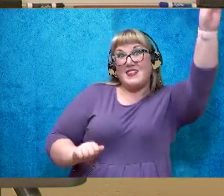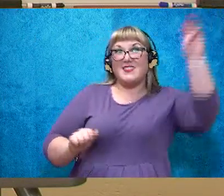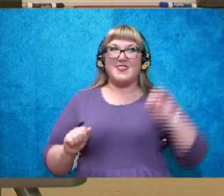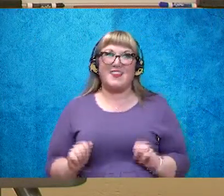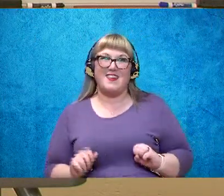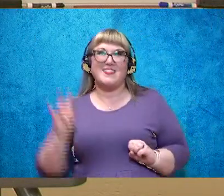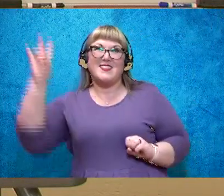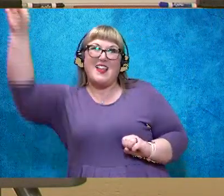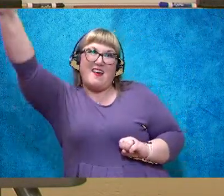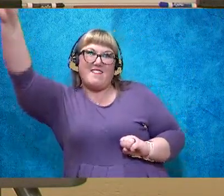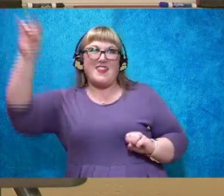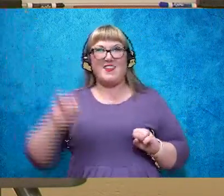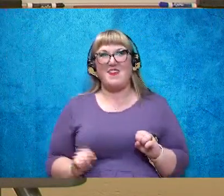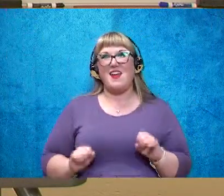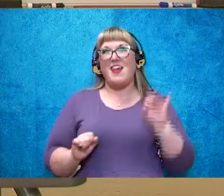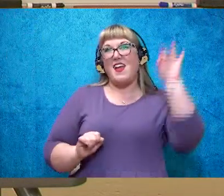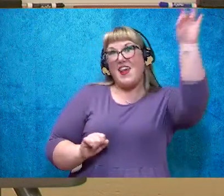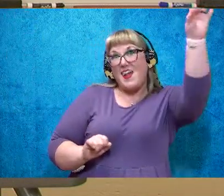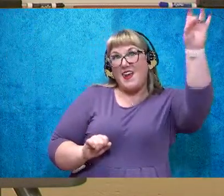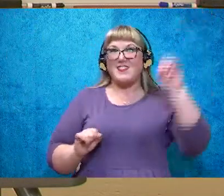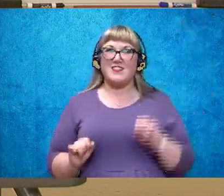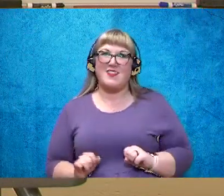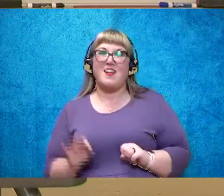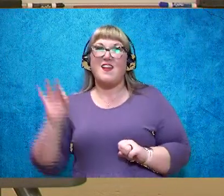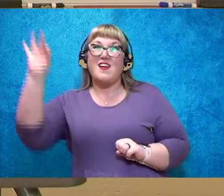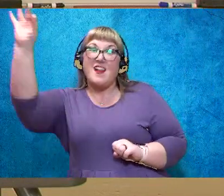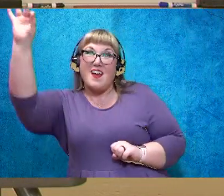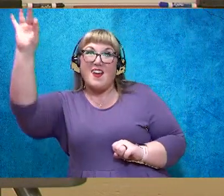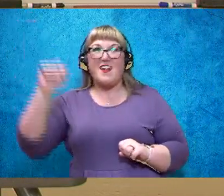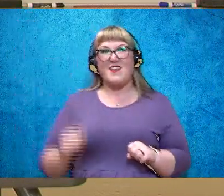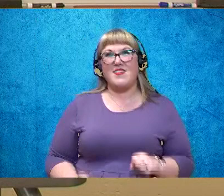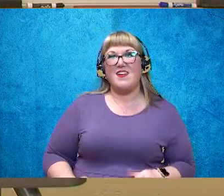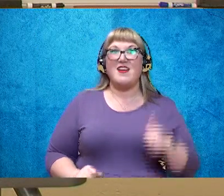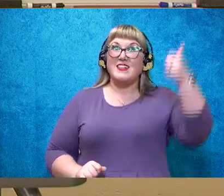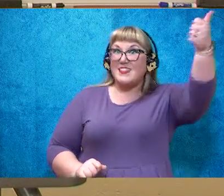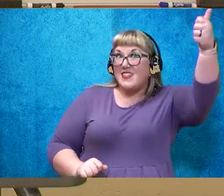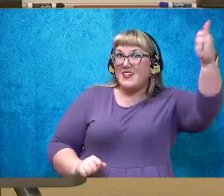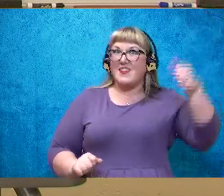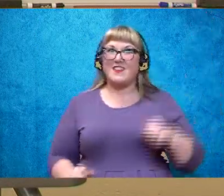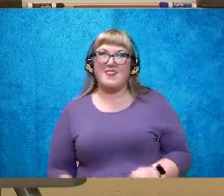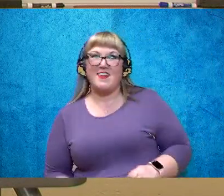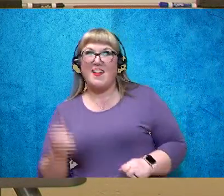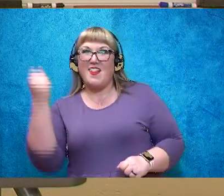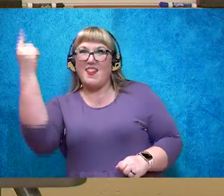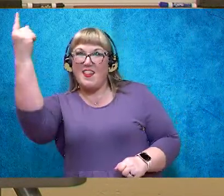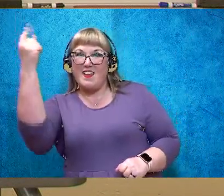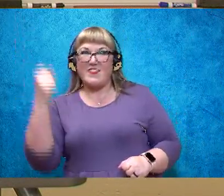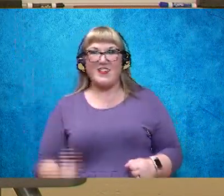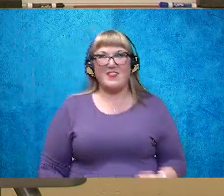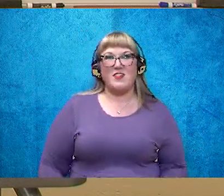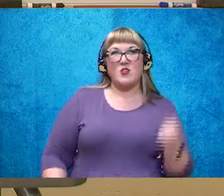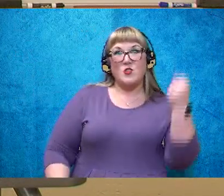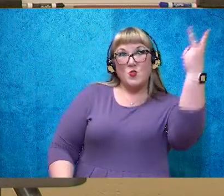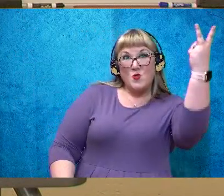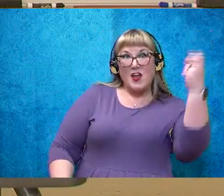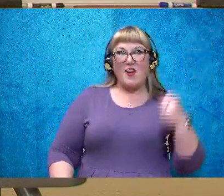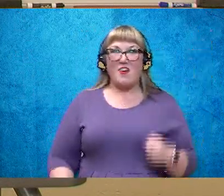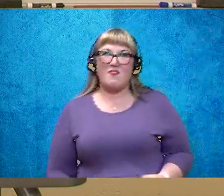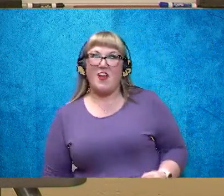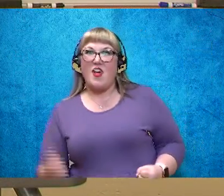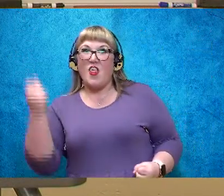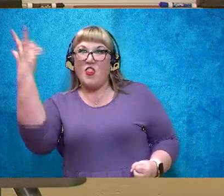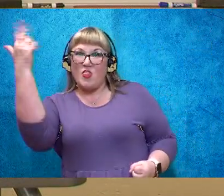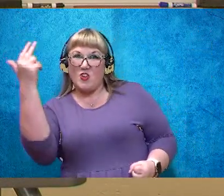6, 7, 8, 9, 10, 11,